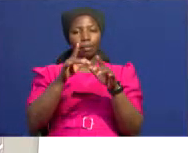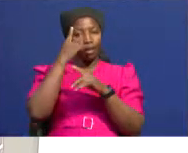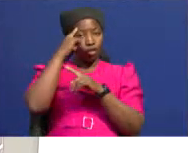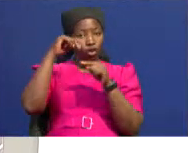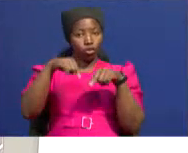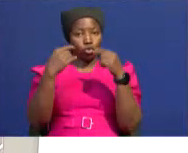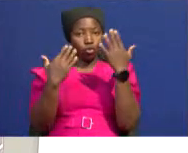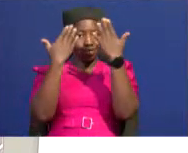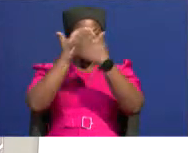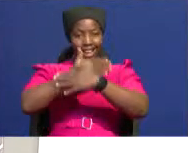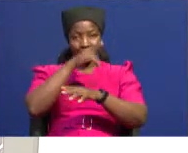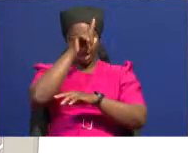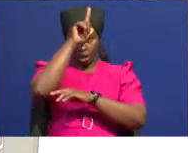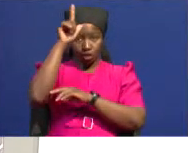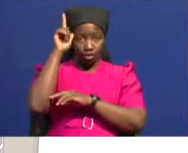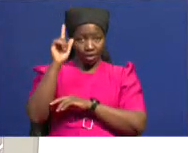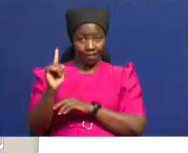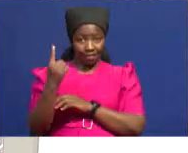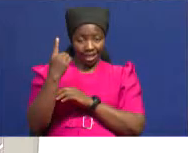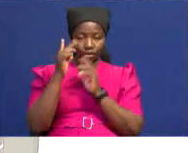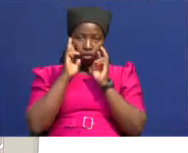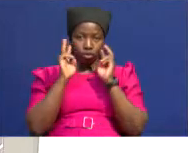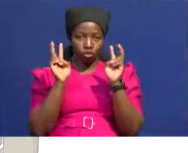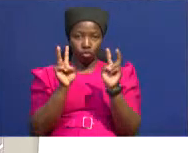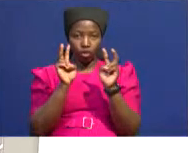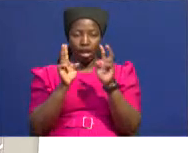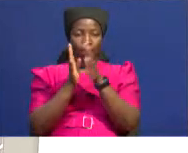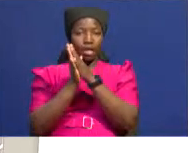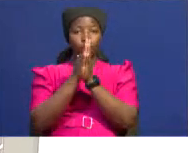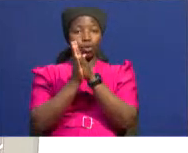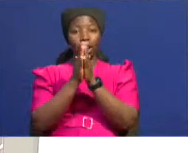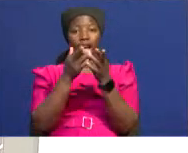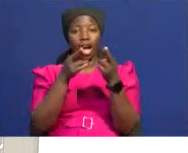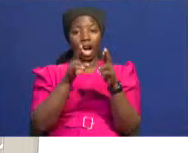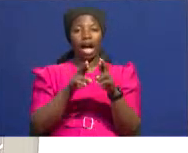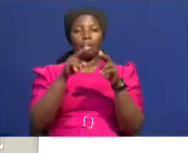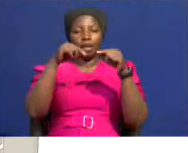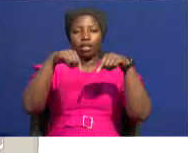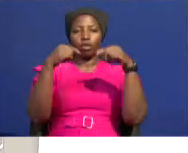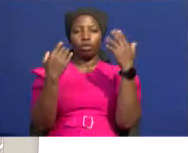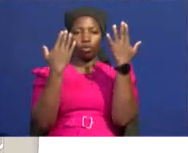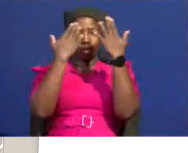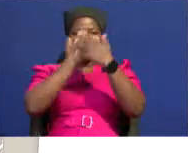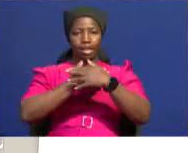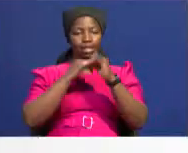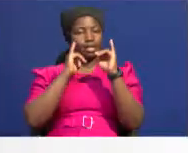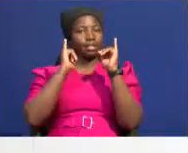is Lucy Mara. But first, a quick look at stories making headlines on tonight's bulletin.